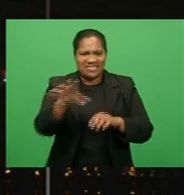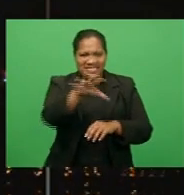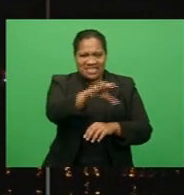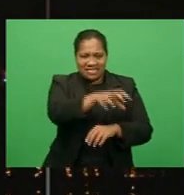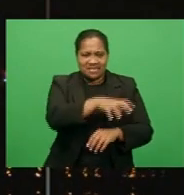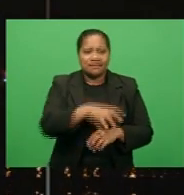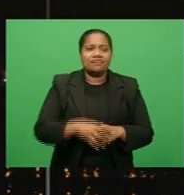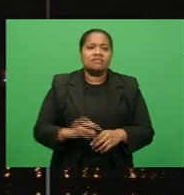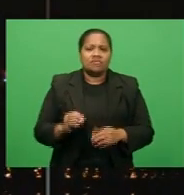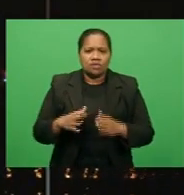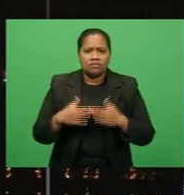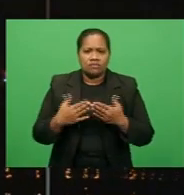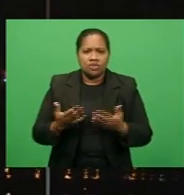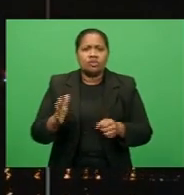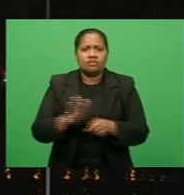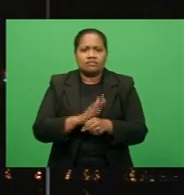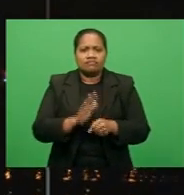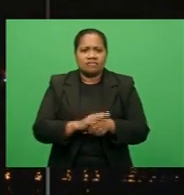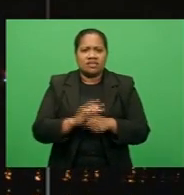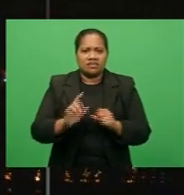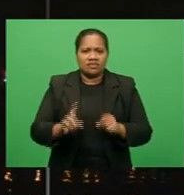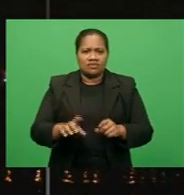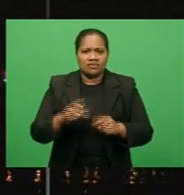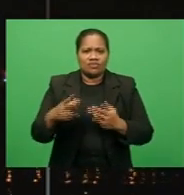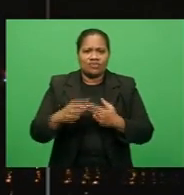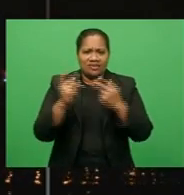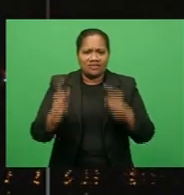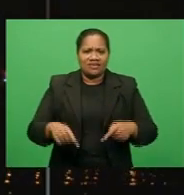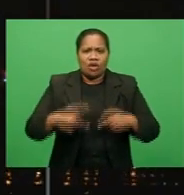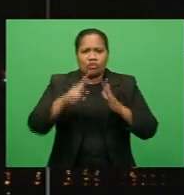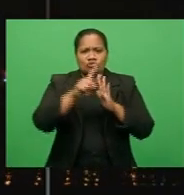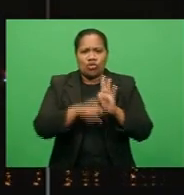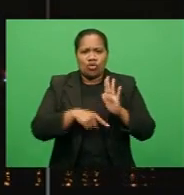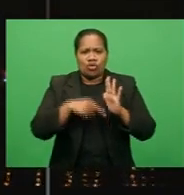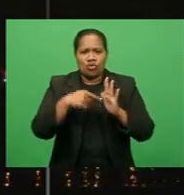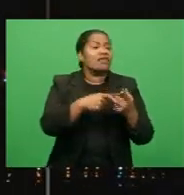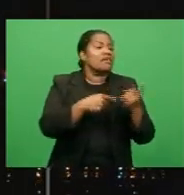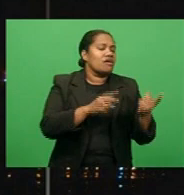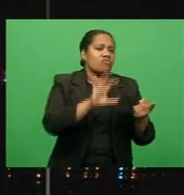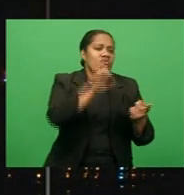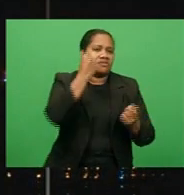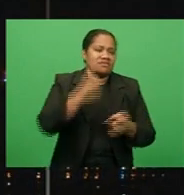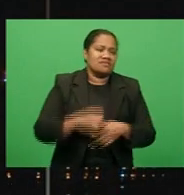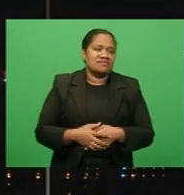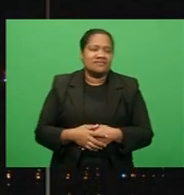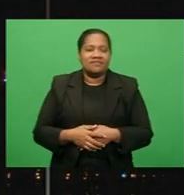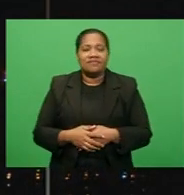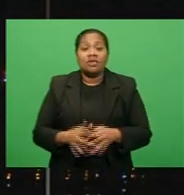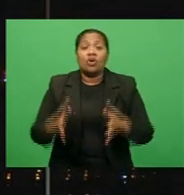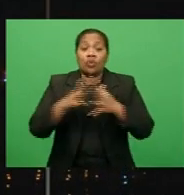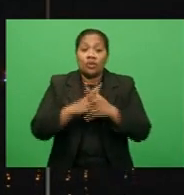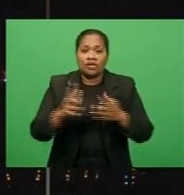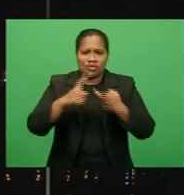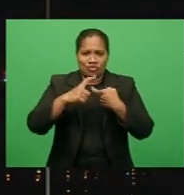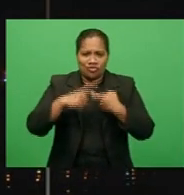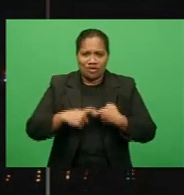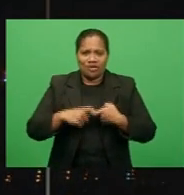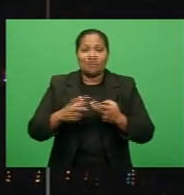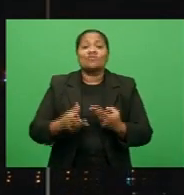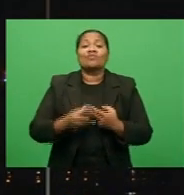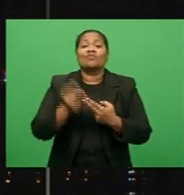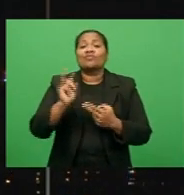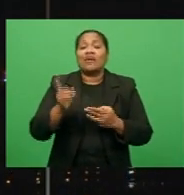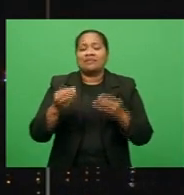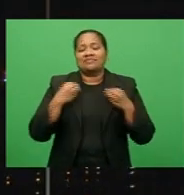ground against his Democratic rival Joe Biden, who leads in national opinion polls. And Whitney joins you now with the latest